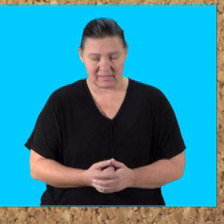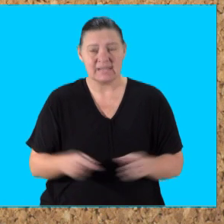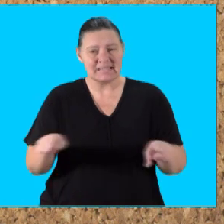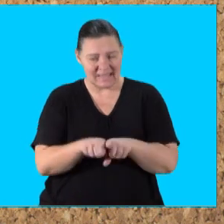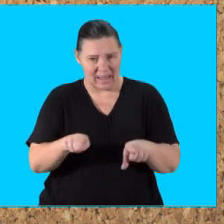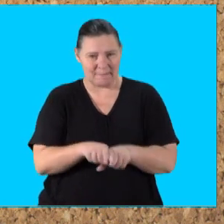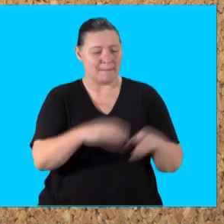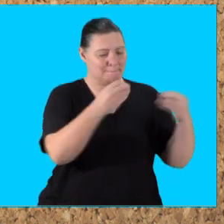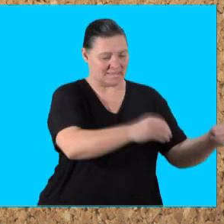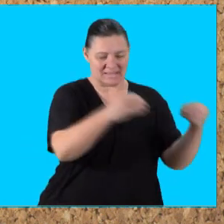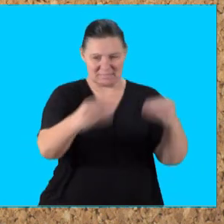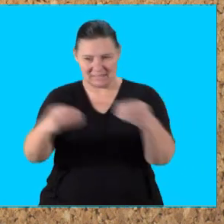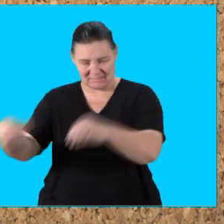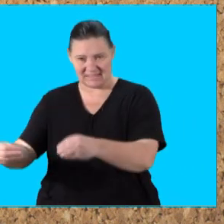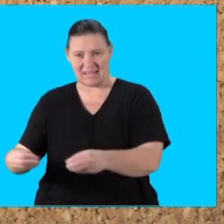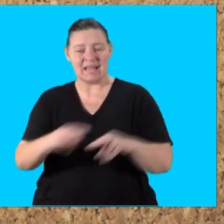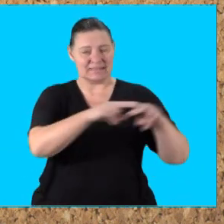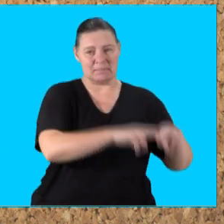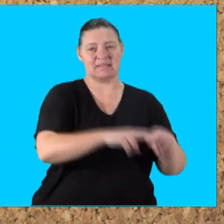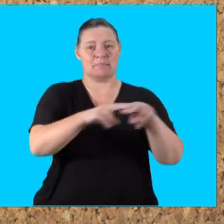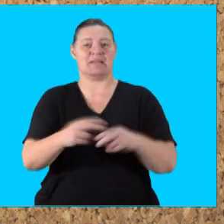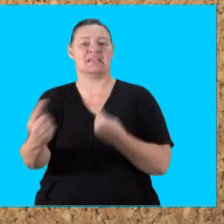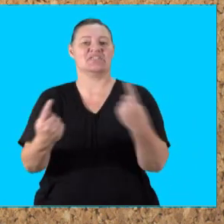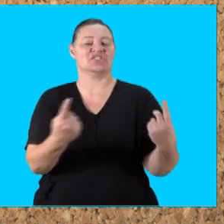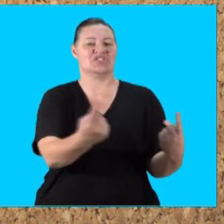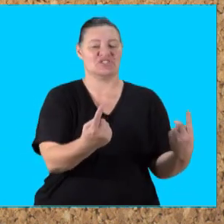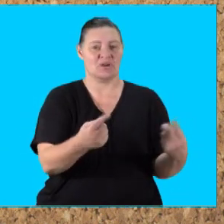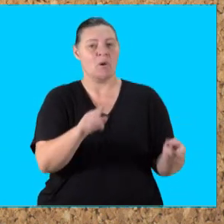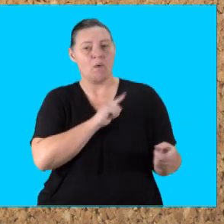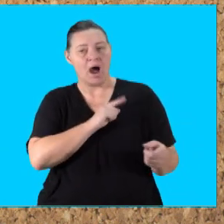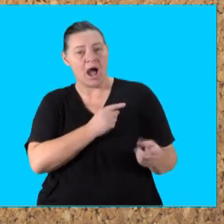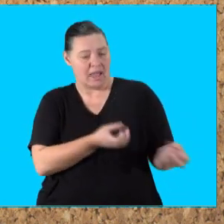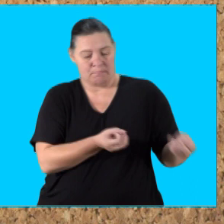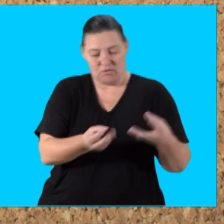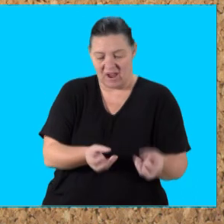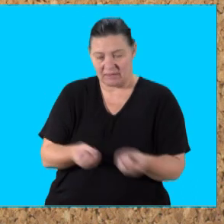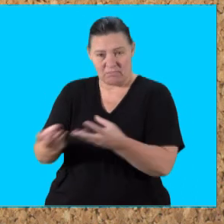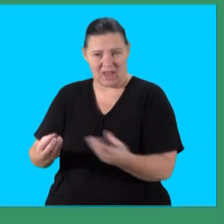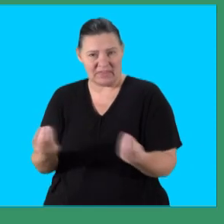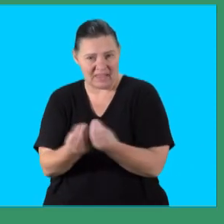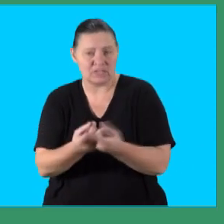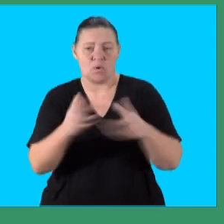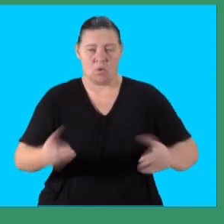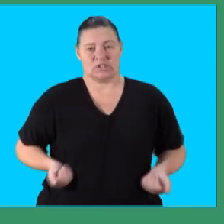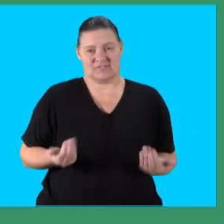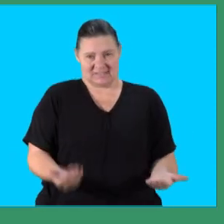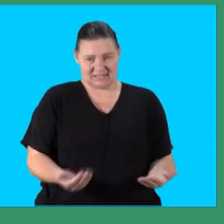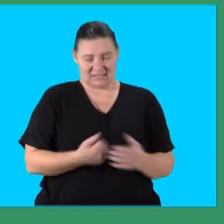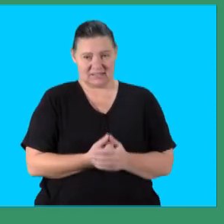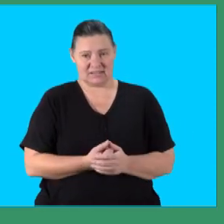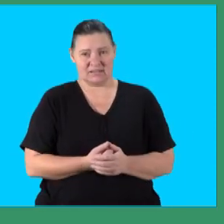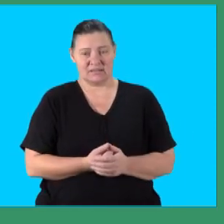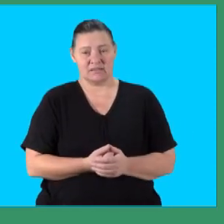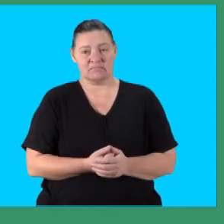Likewise, businesses also depend on each other to provide different goods or services.